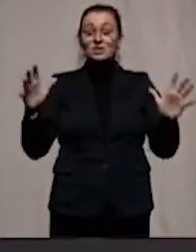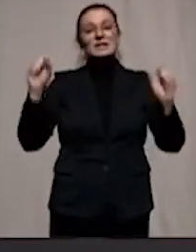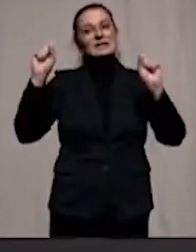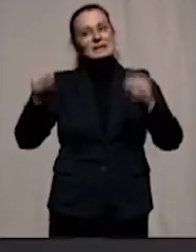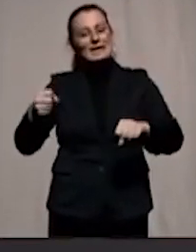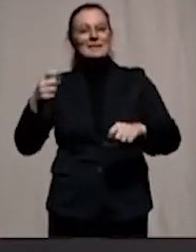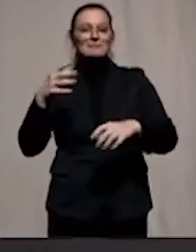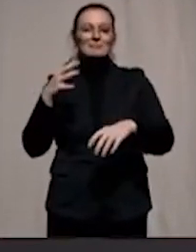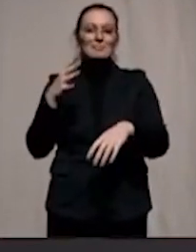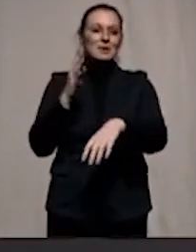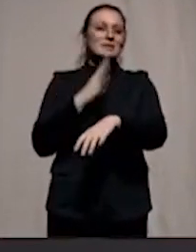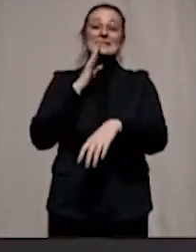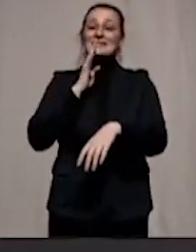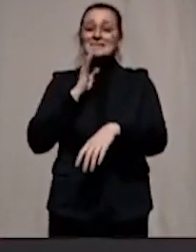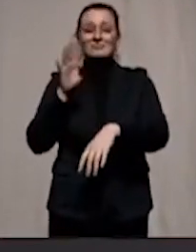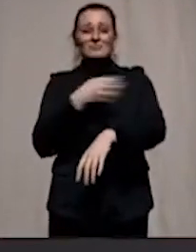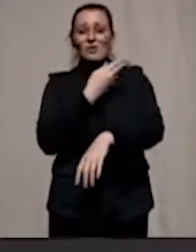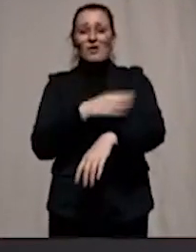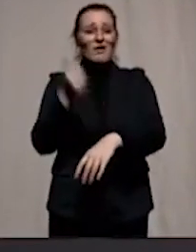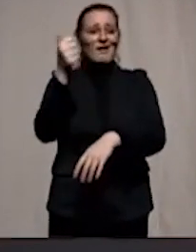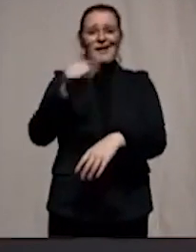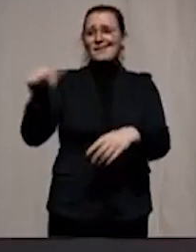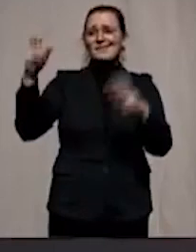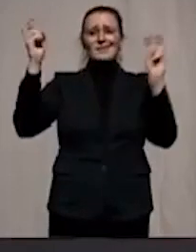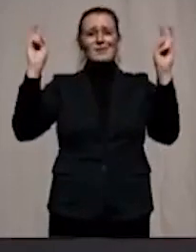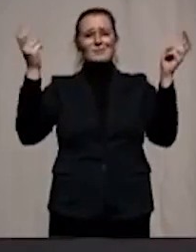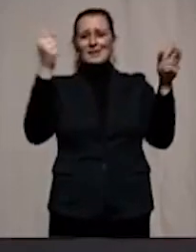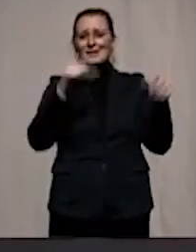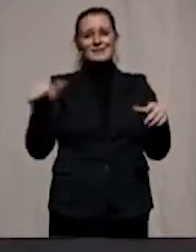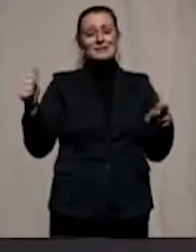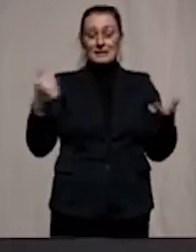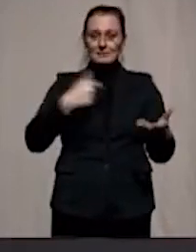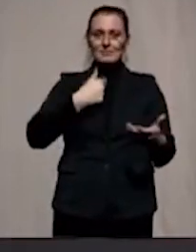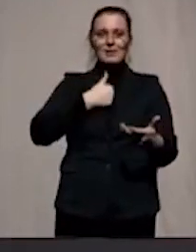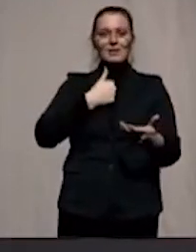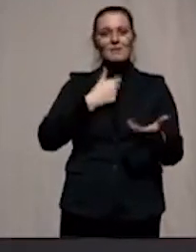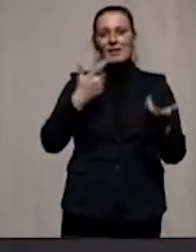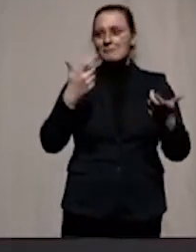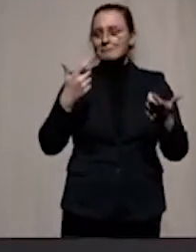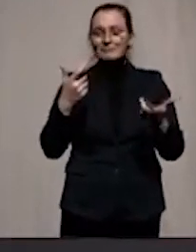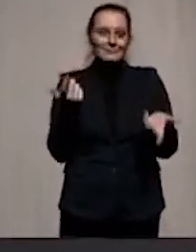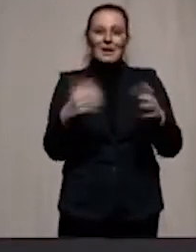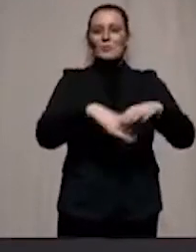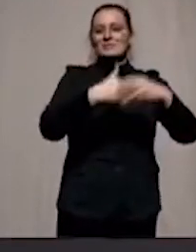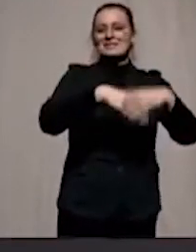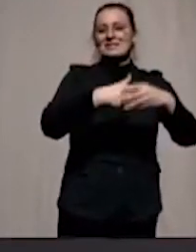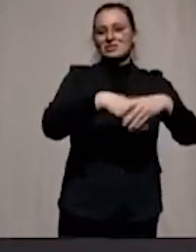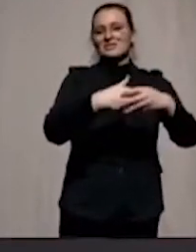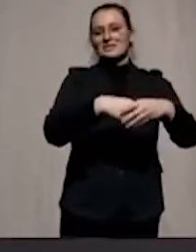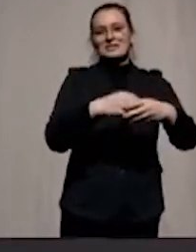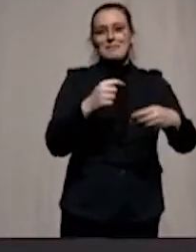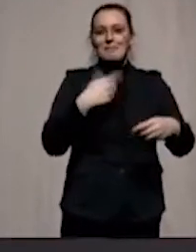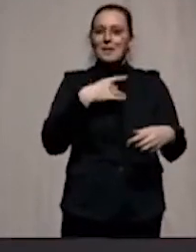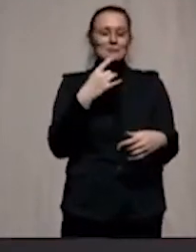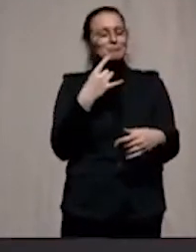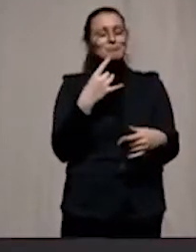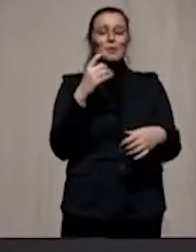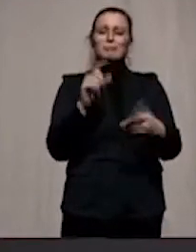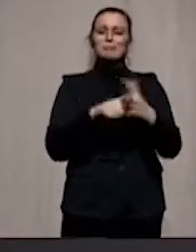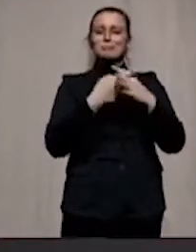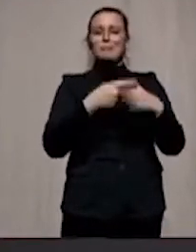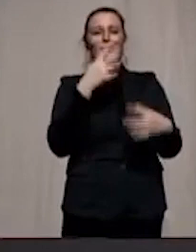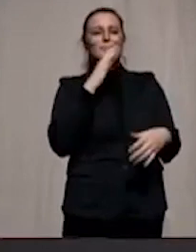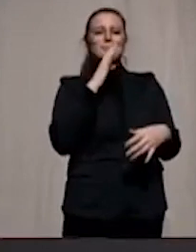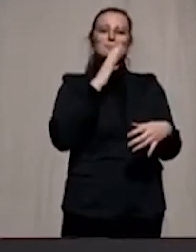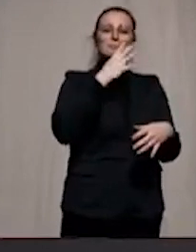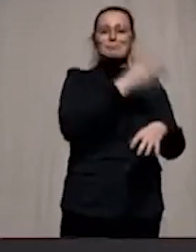that I like doing. I'll do dishes and just start singing about the dishes. And, just you using it as a creative outlet. The whole purpose of today is as an emotional outlet.